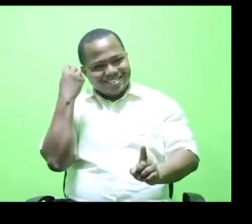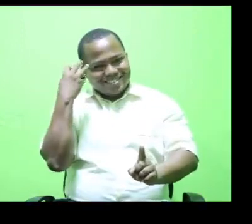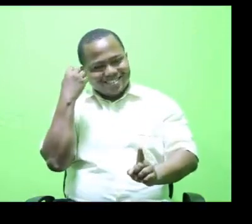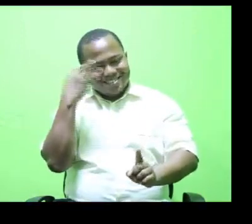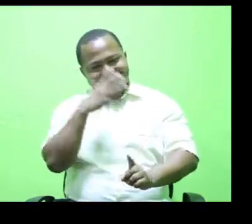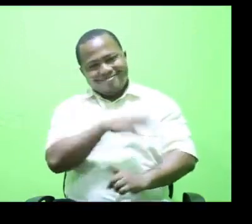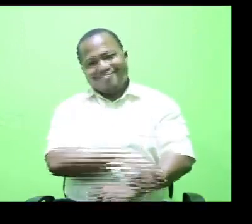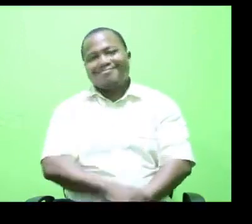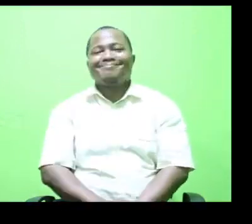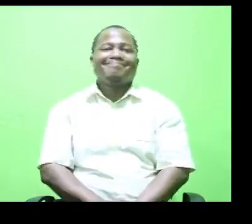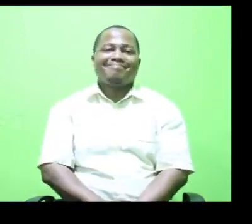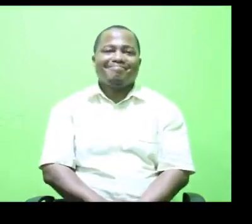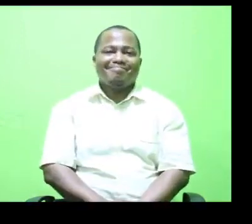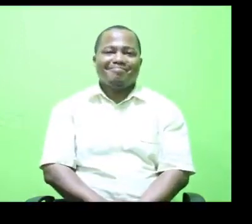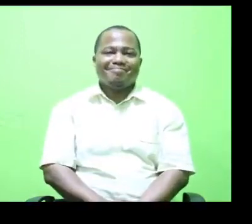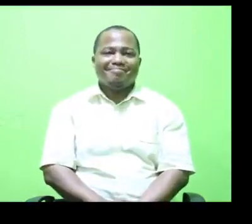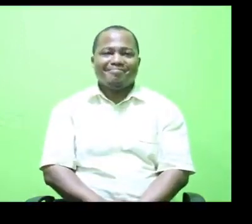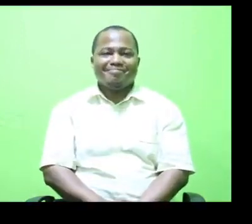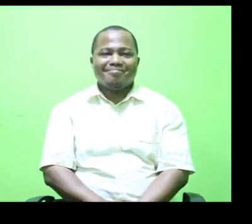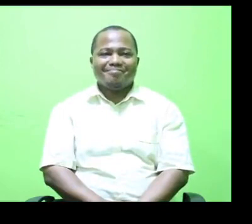disease.